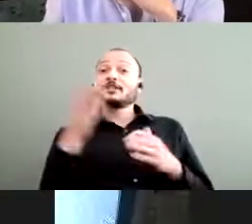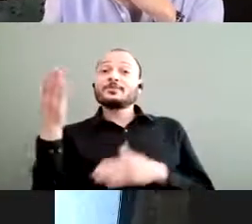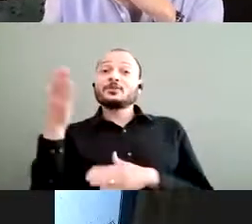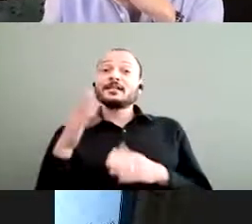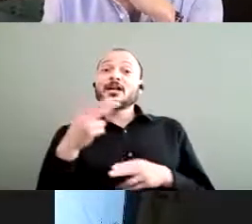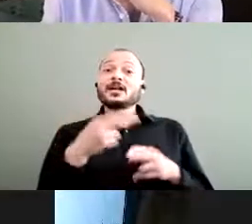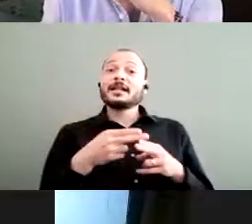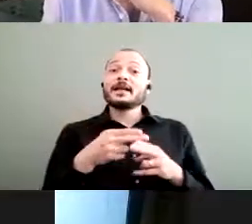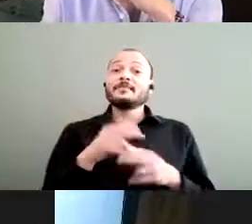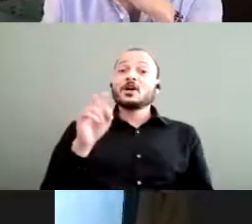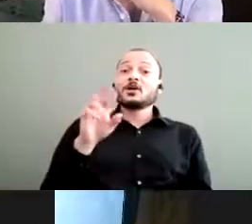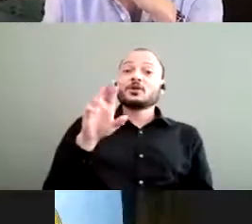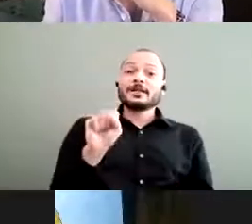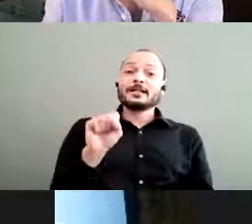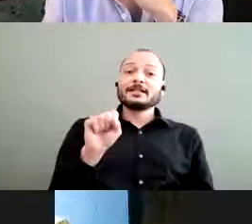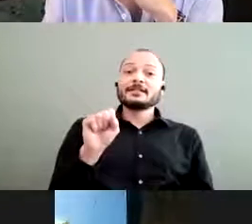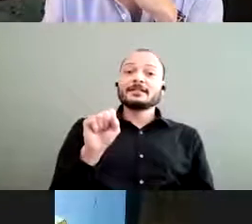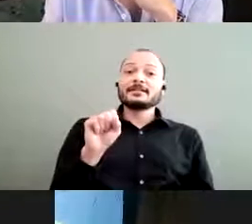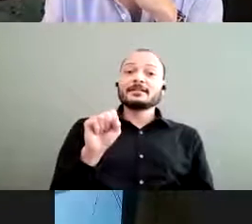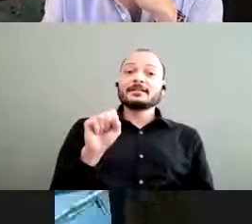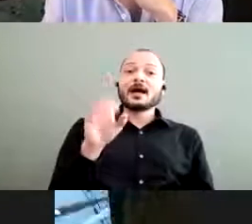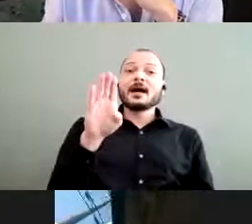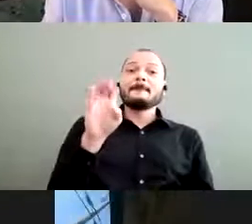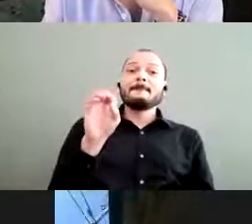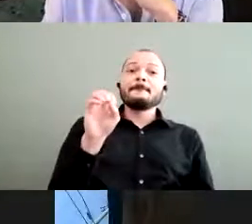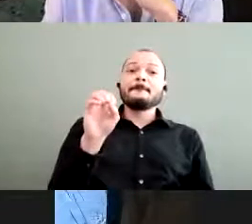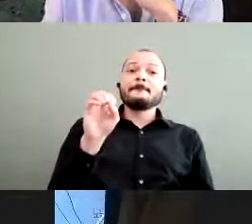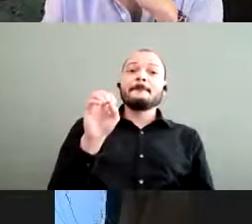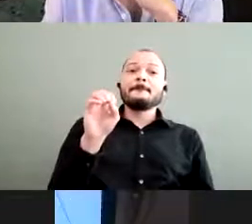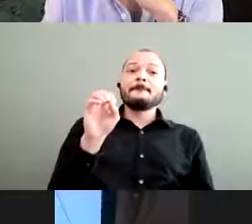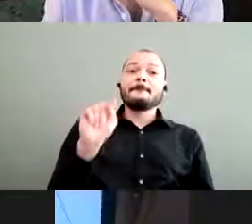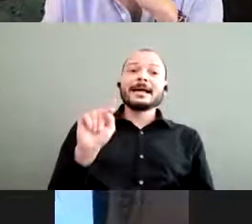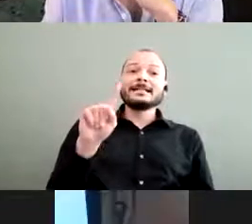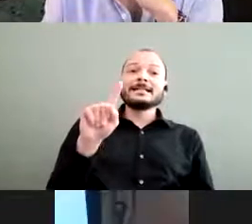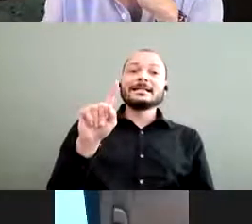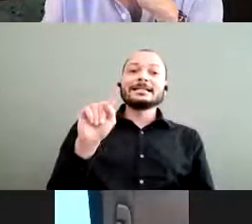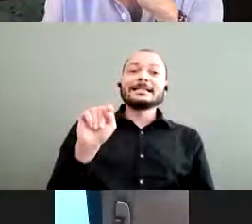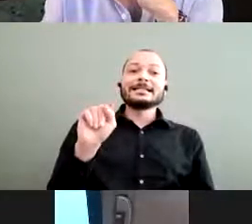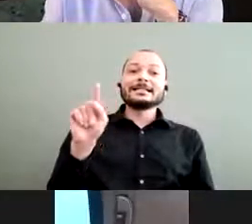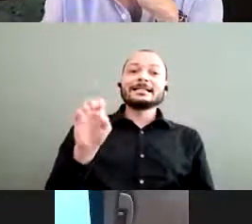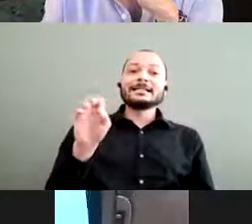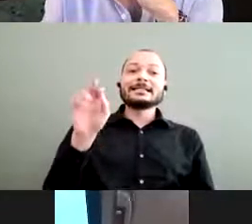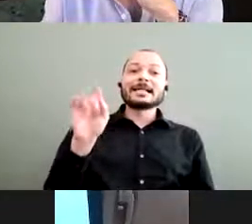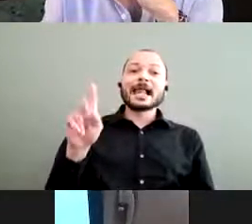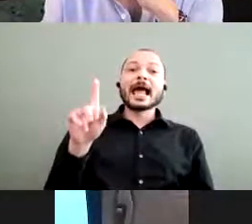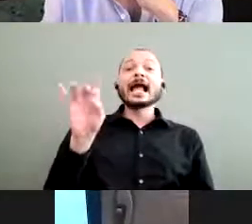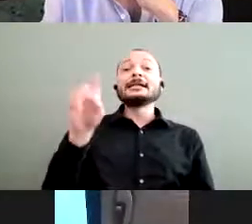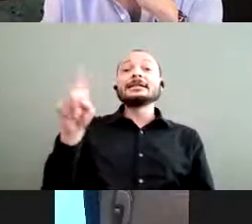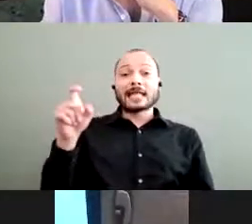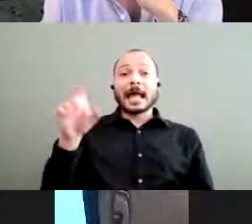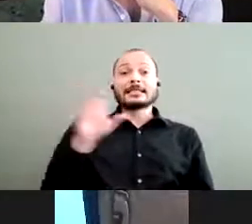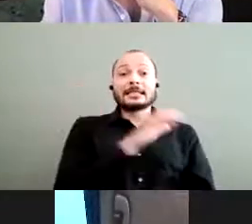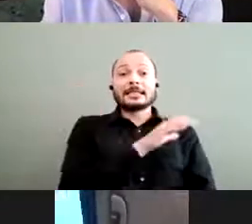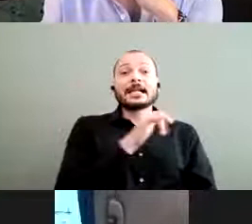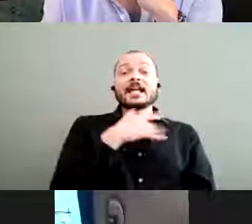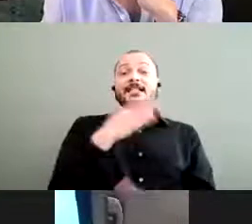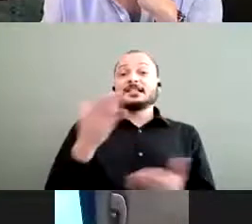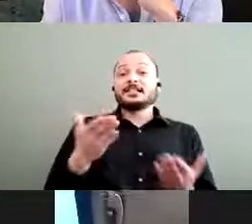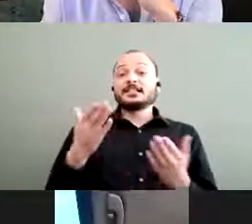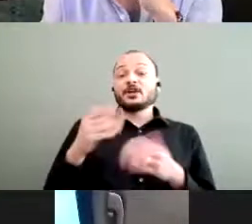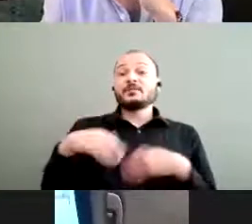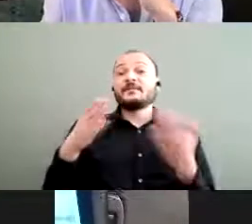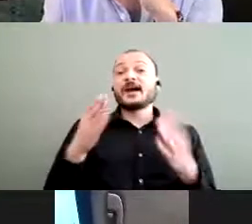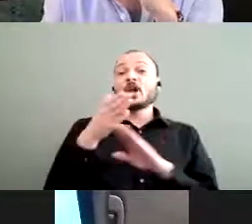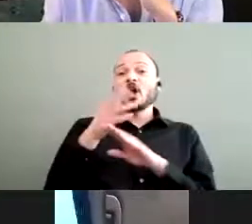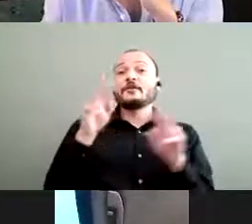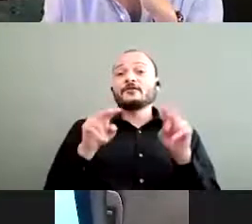Ibarra from the Betsedic Tax Clinic Nick first mentioned. She is the director here to provide an overview of the tax filing